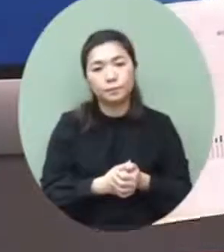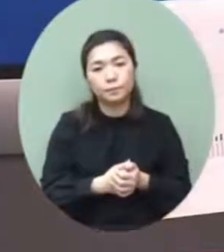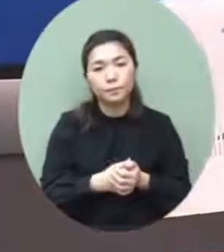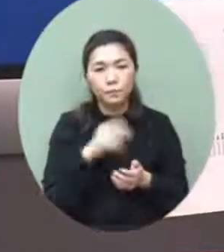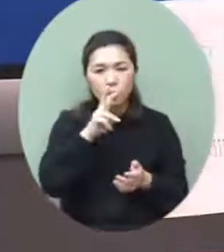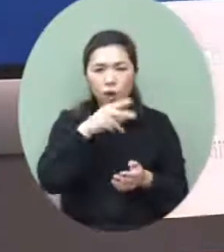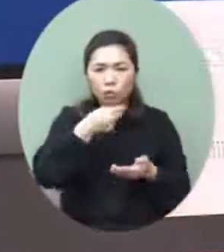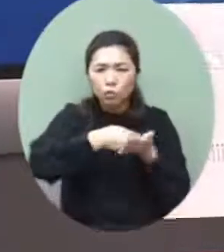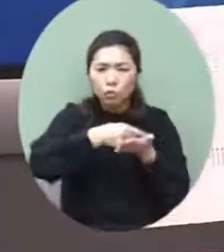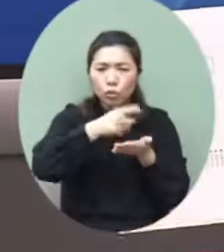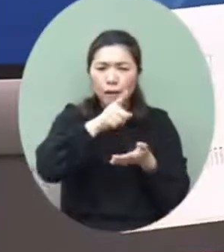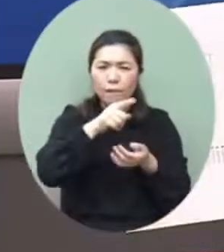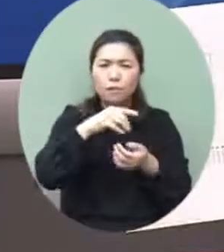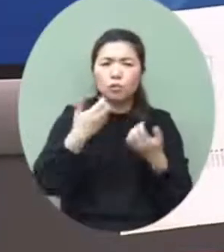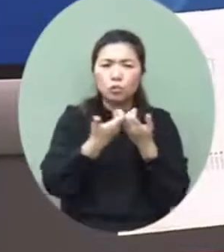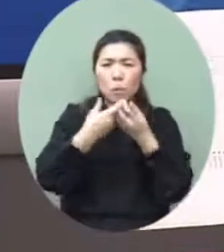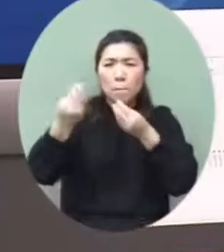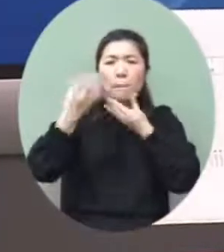chart.